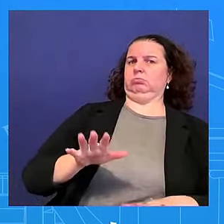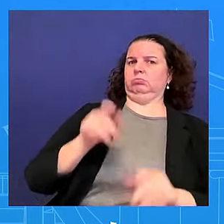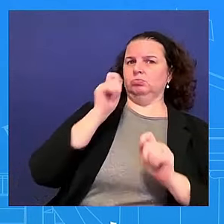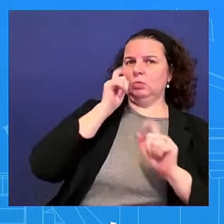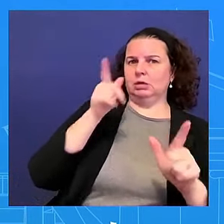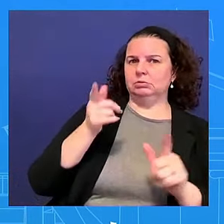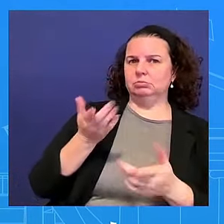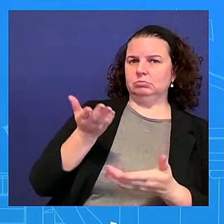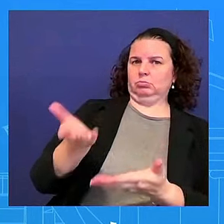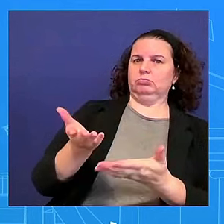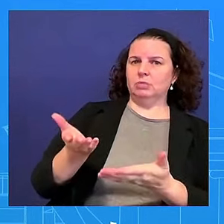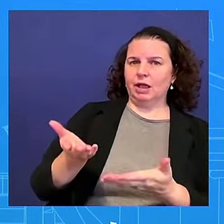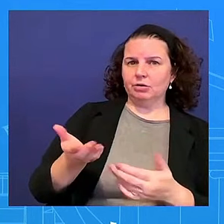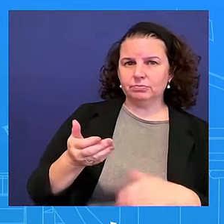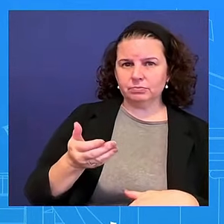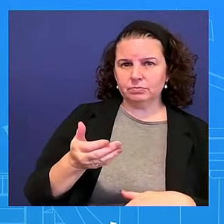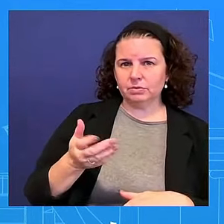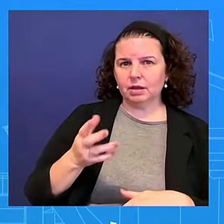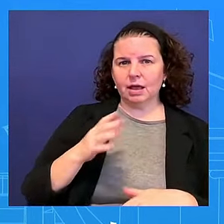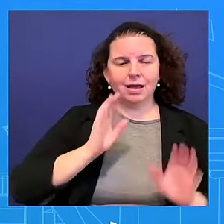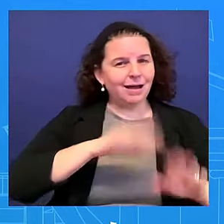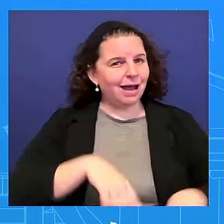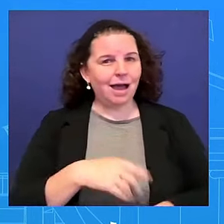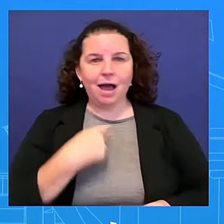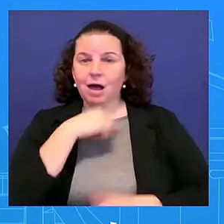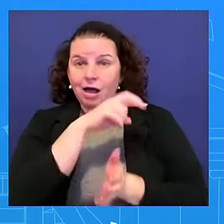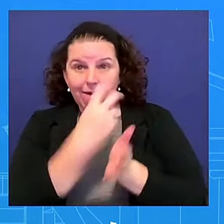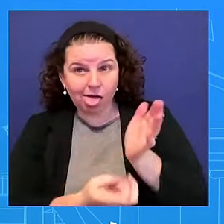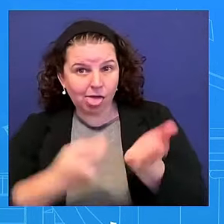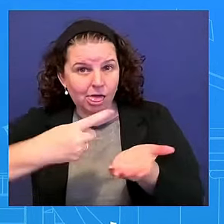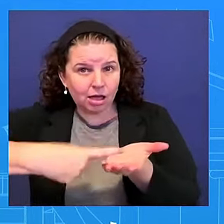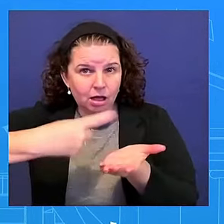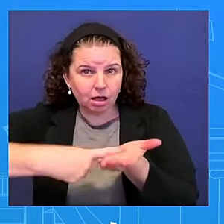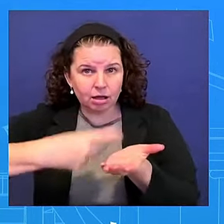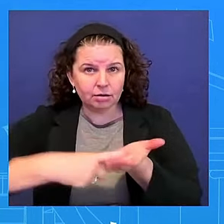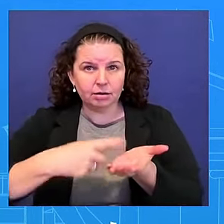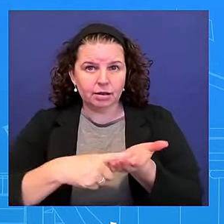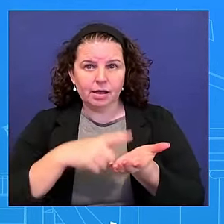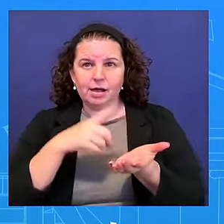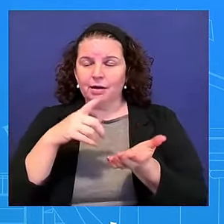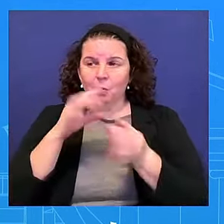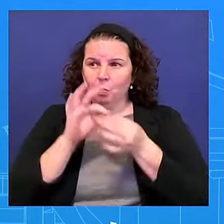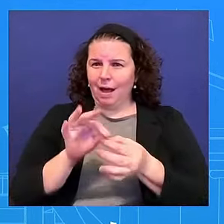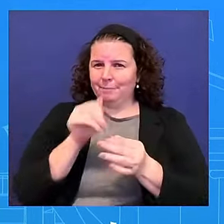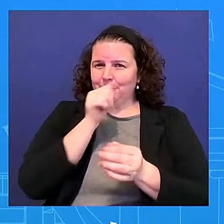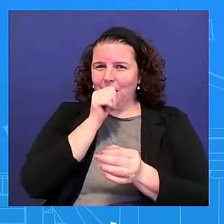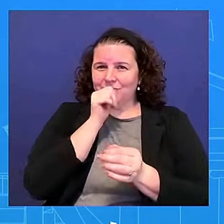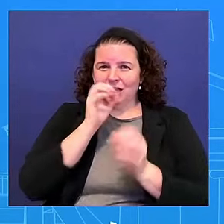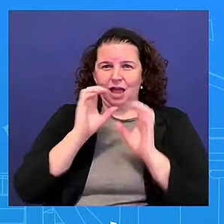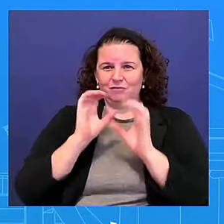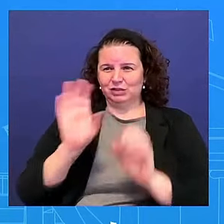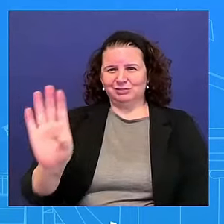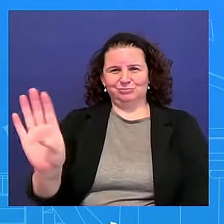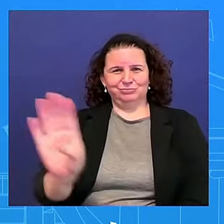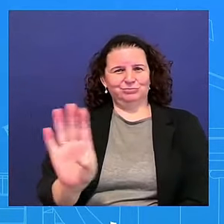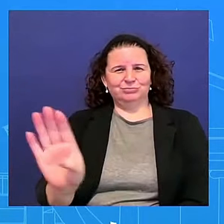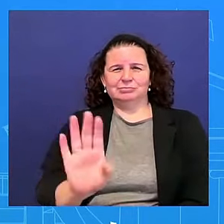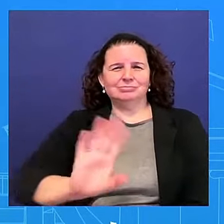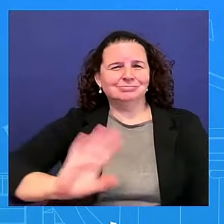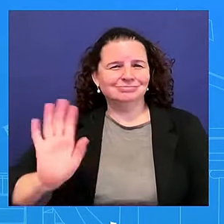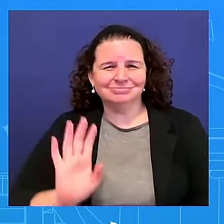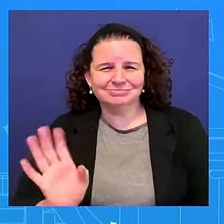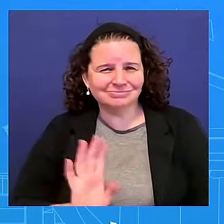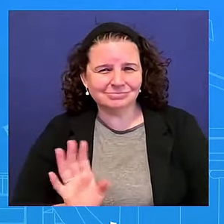not going to get into private conversations that occur. What I can say is, and I spoke to this before, is